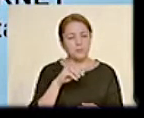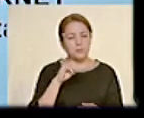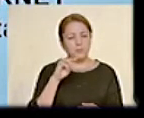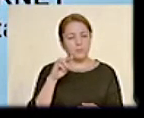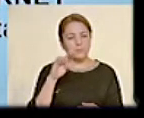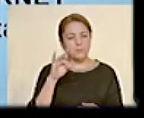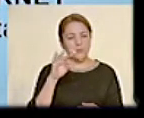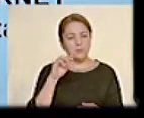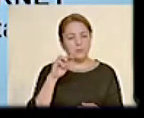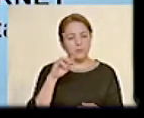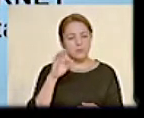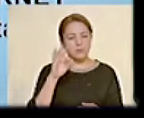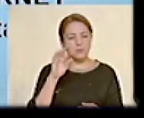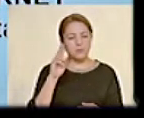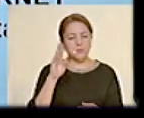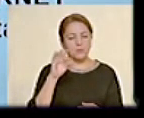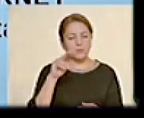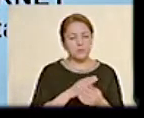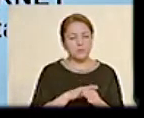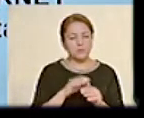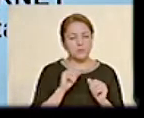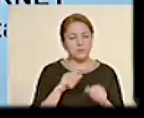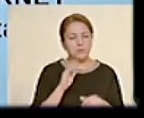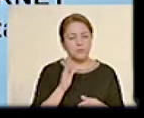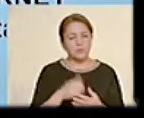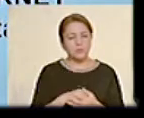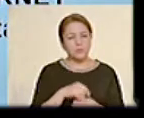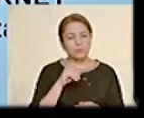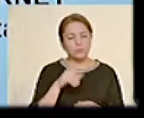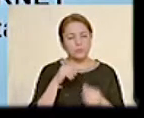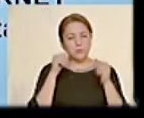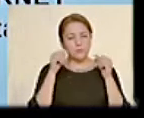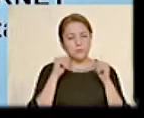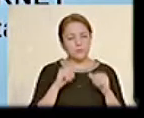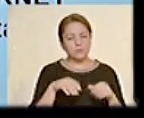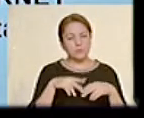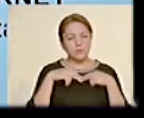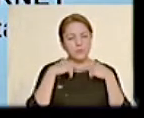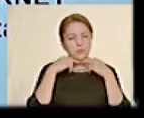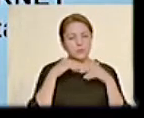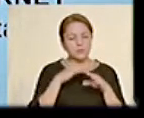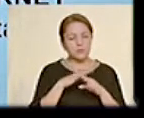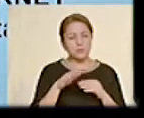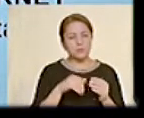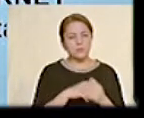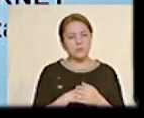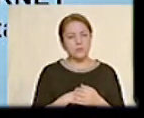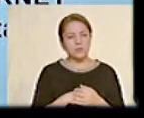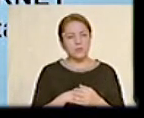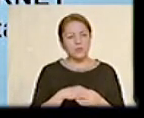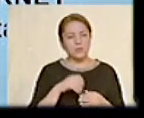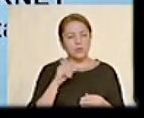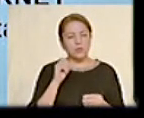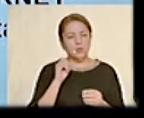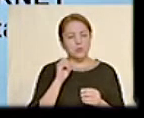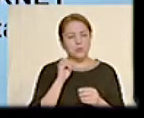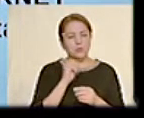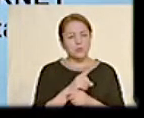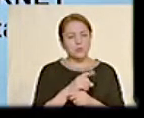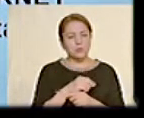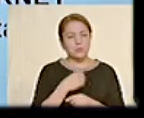misol qilishimiz mumkin bo'ladi. Ya'ni ushbu tasvirga e'tibor beradigan bo'lsak, yuborilayotgan